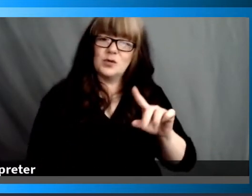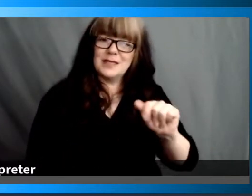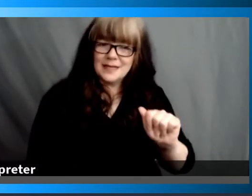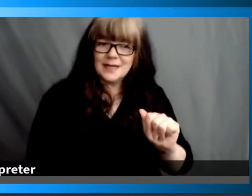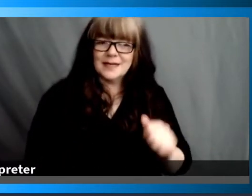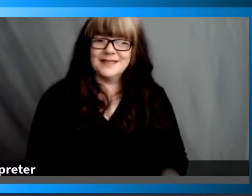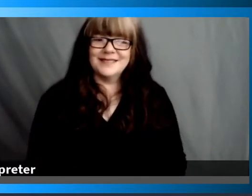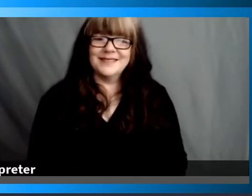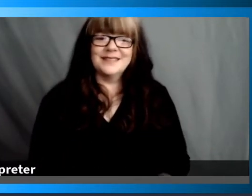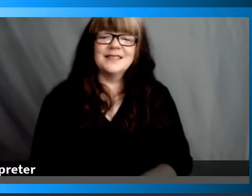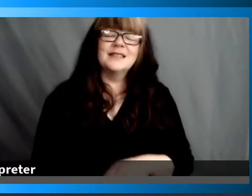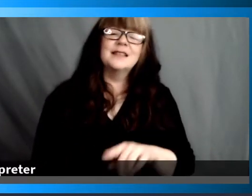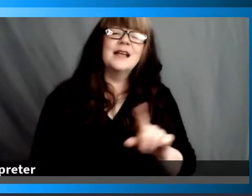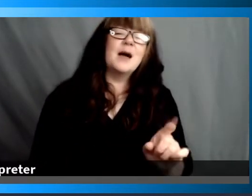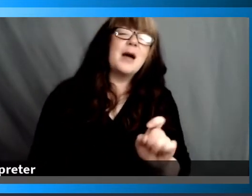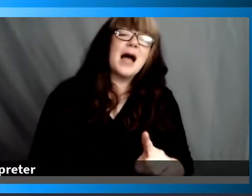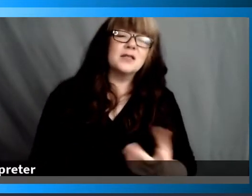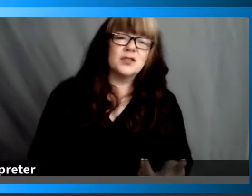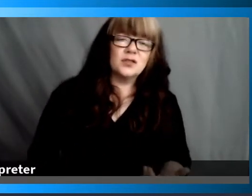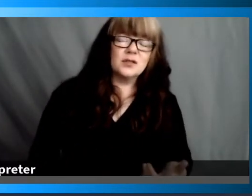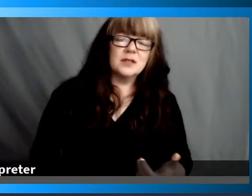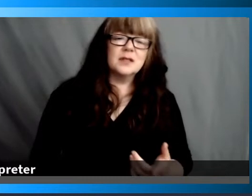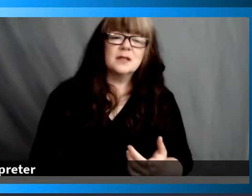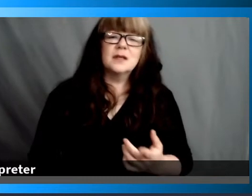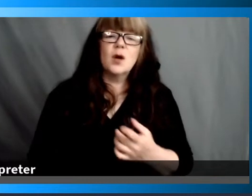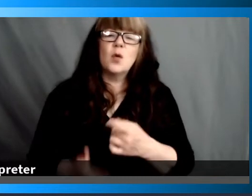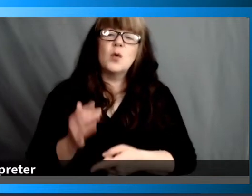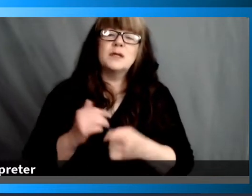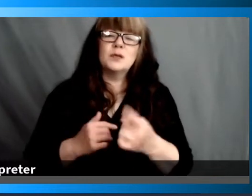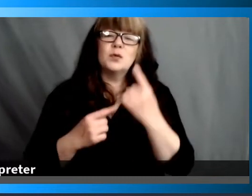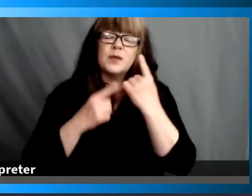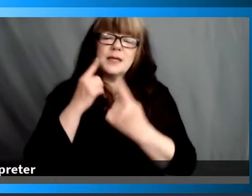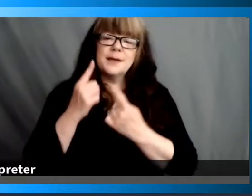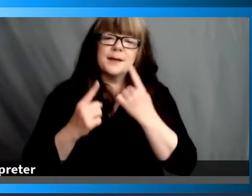So let me ask you, Sean, let me ask you, Tamara, what did you think of,